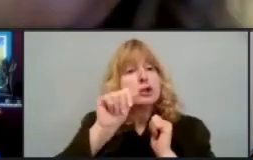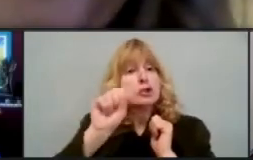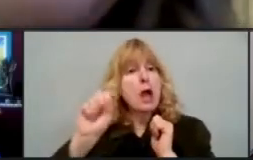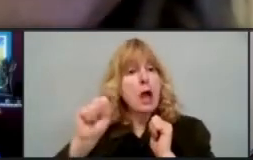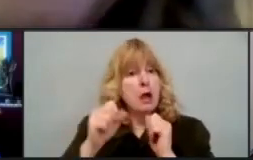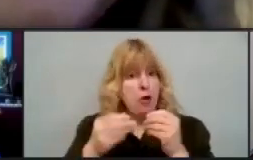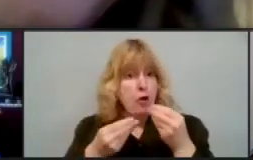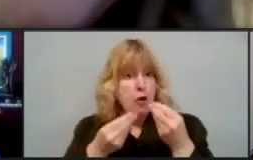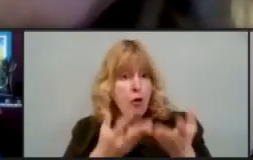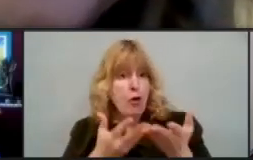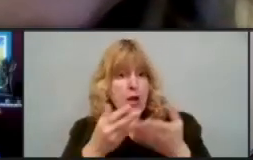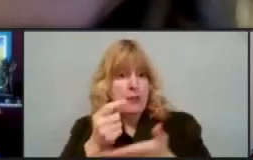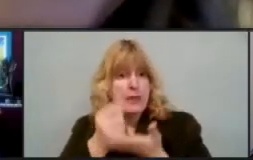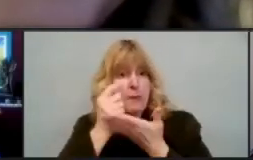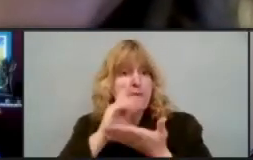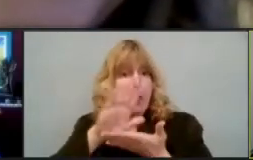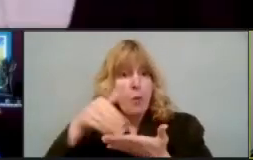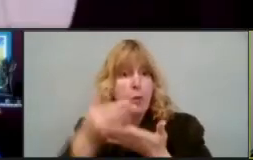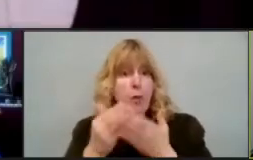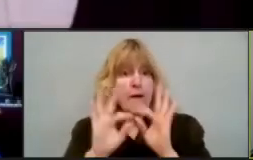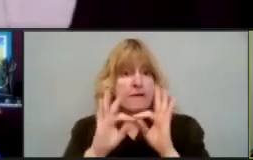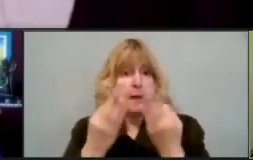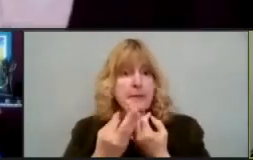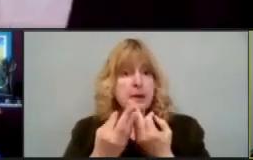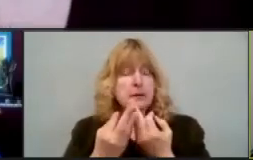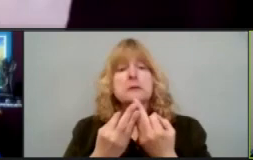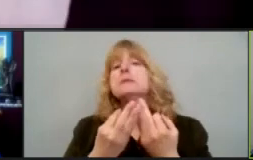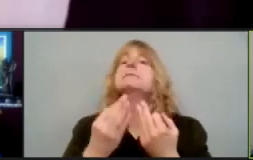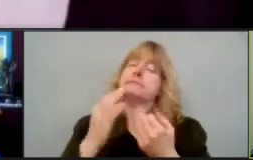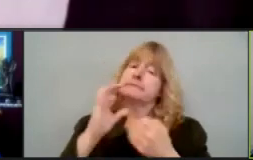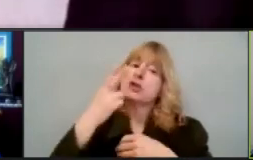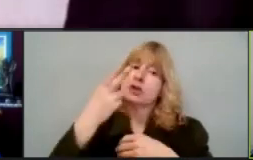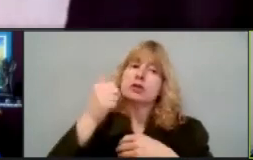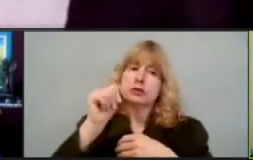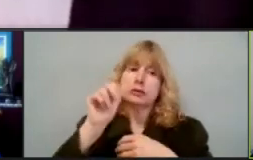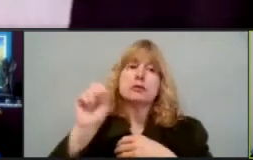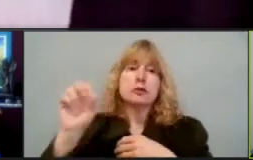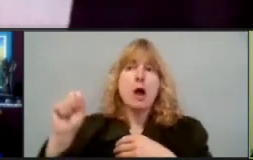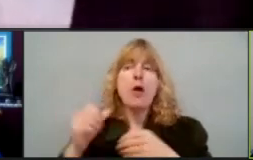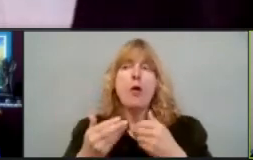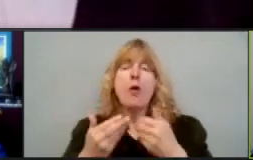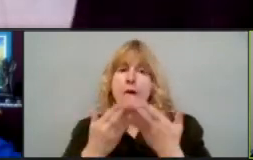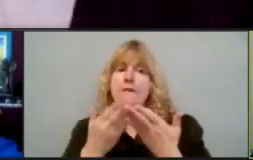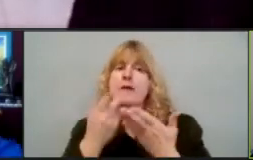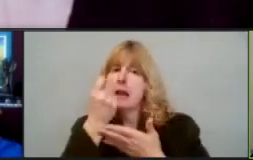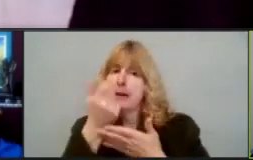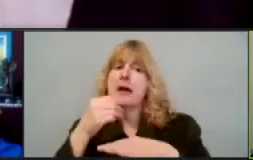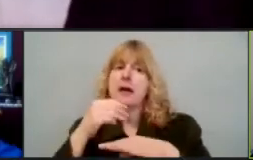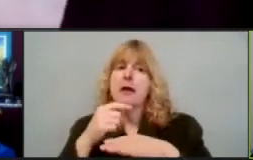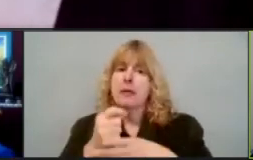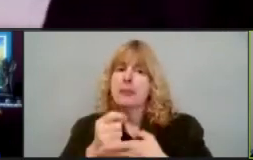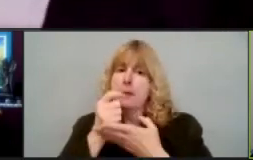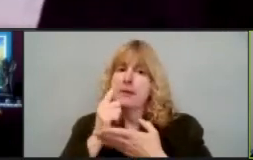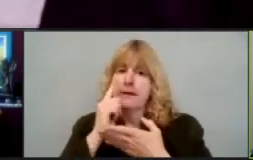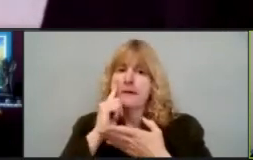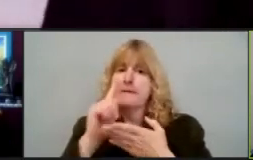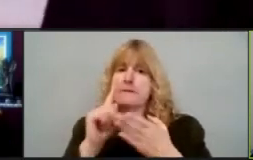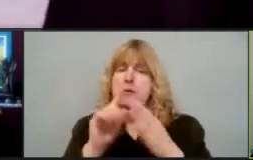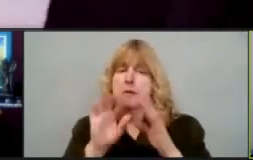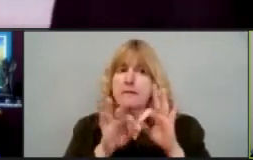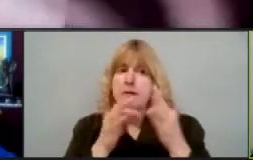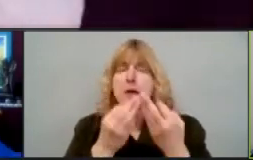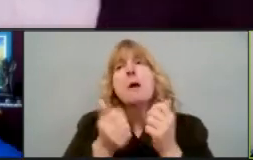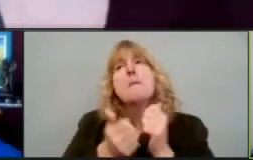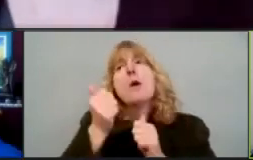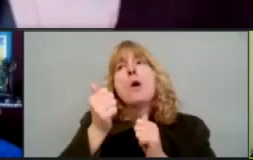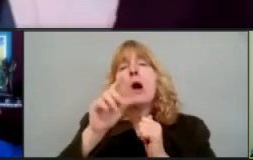the entire family? CAS offers a little bit of therapy for the whole family. Most of La Vida does individual counseling, but we